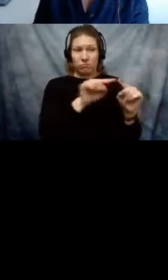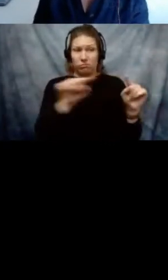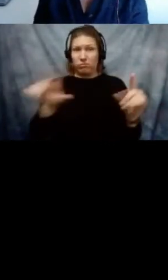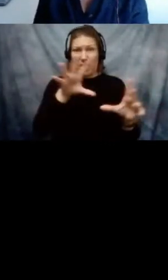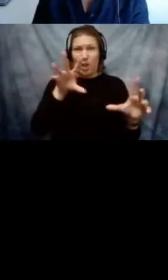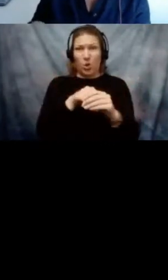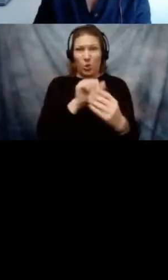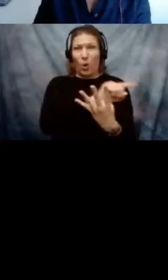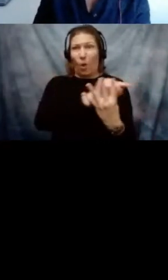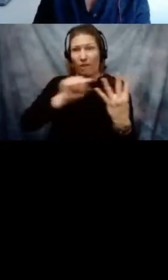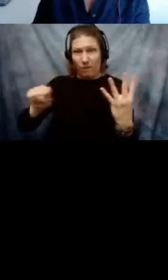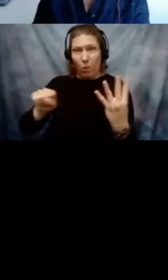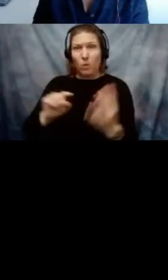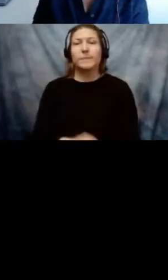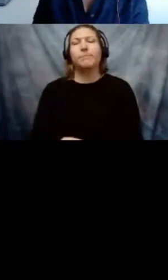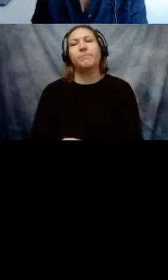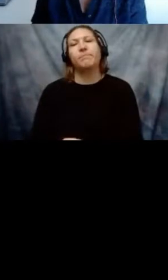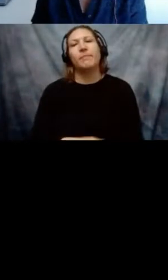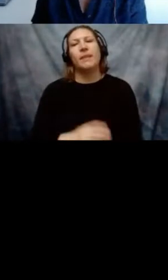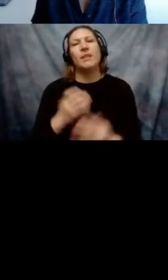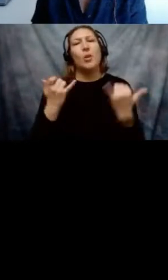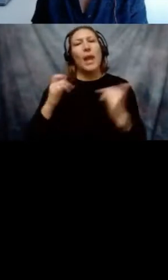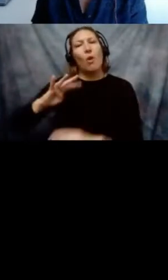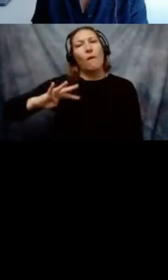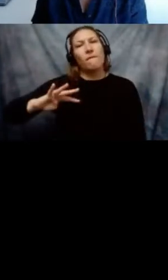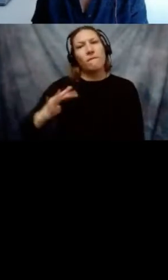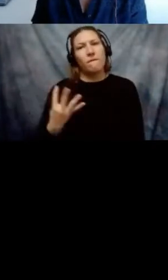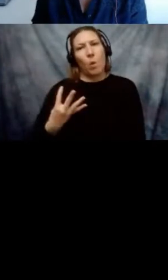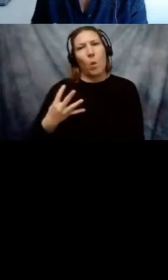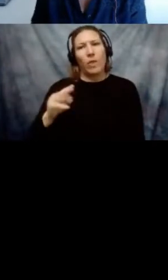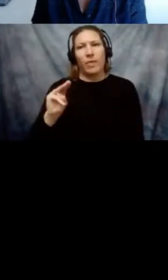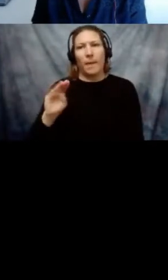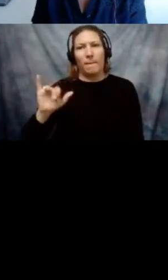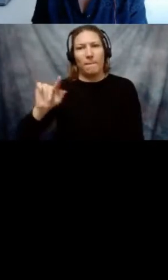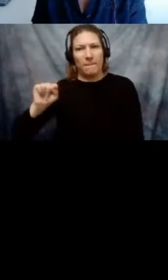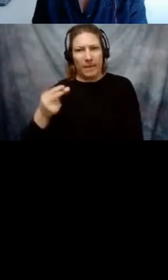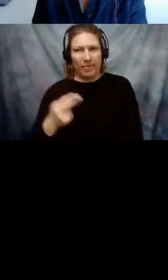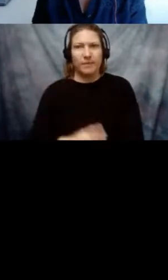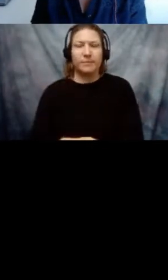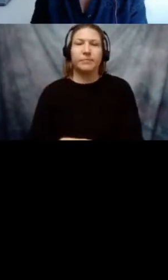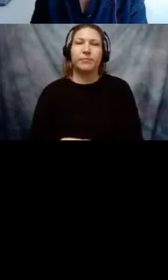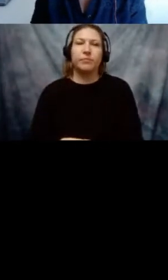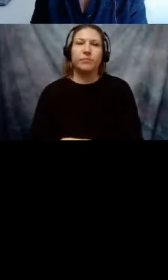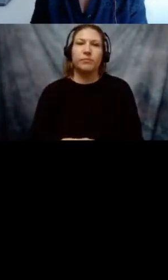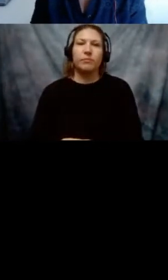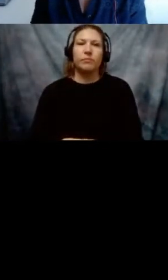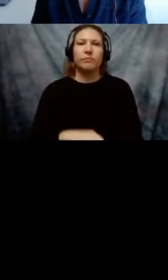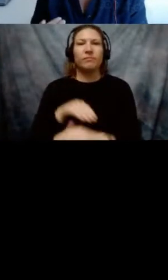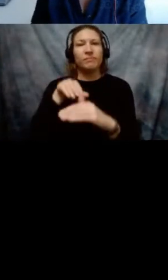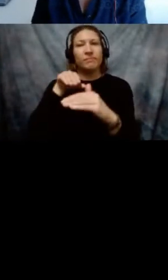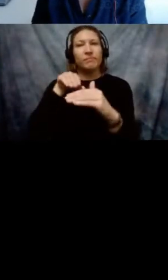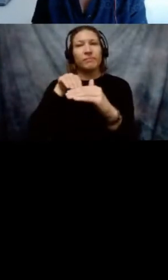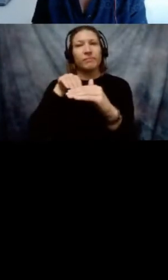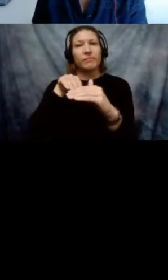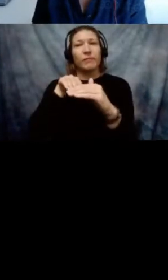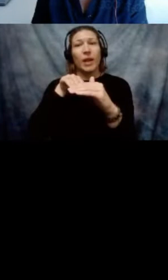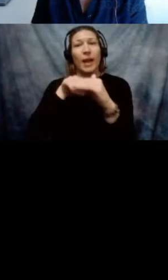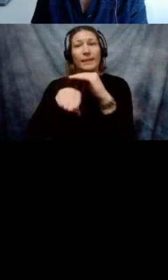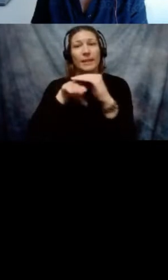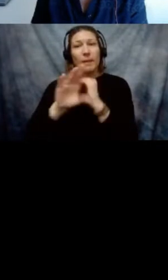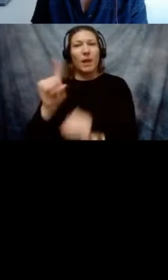it's time to tackle an associated myth, which is that accessibility only benefits people with permanent